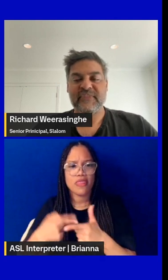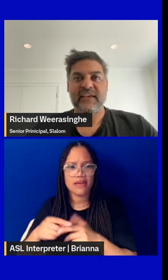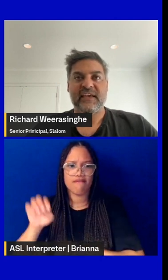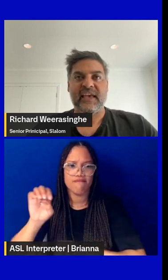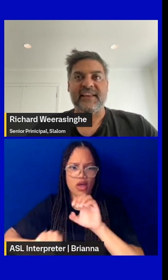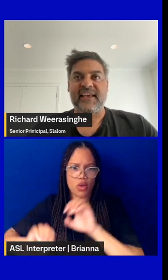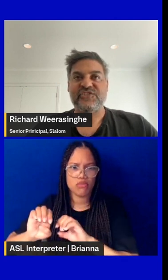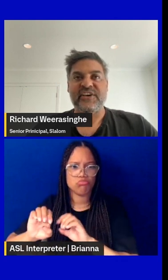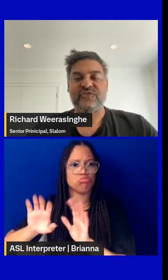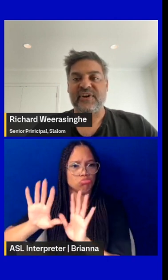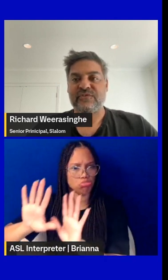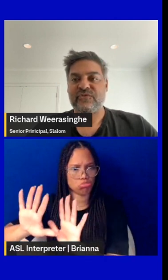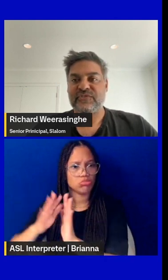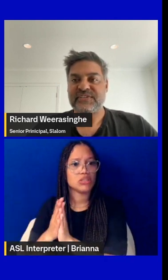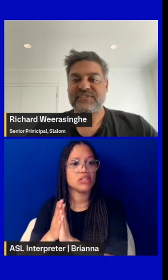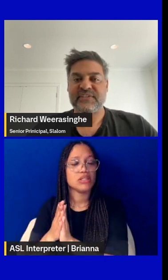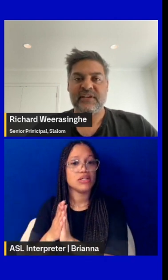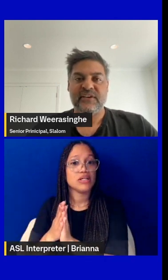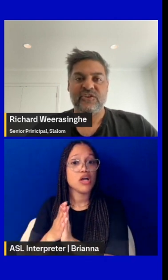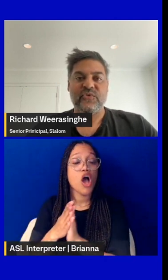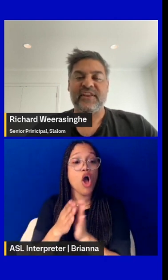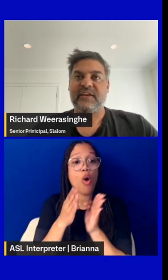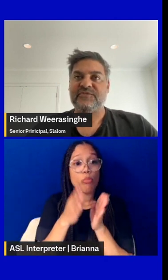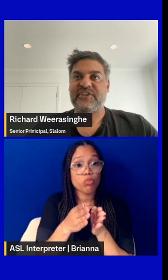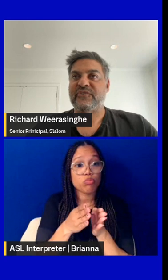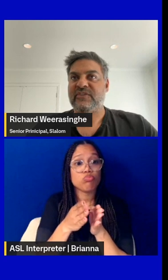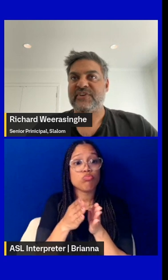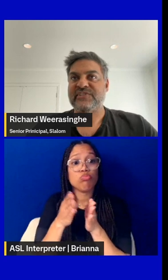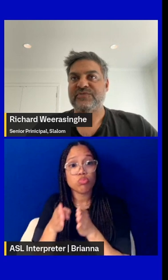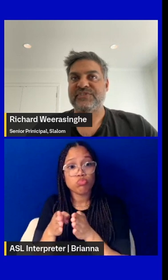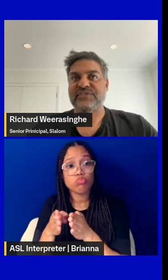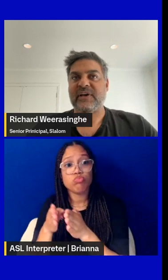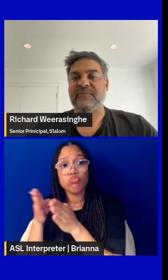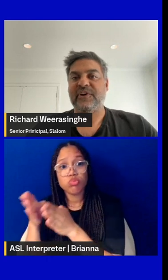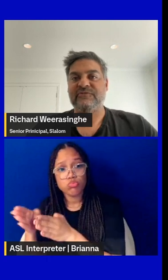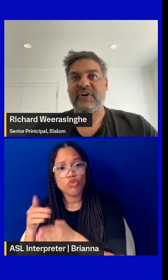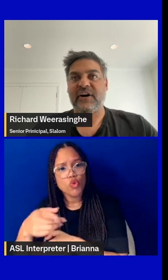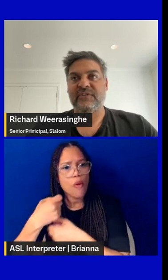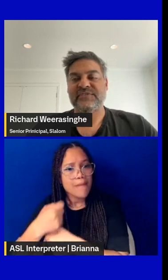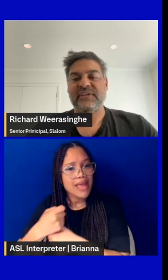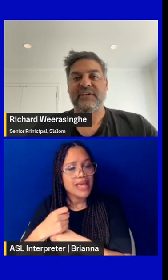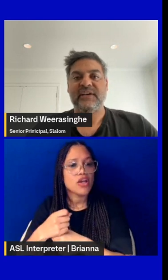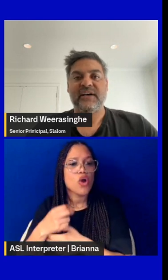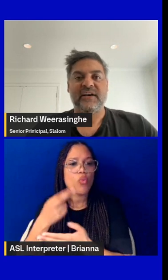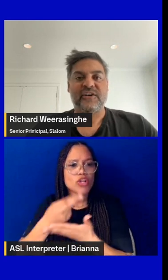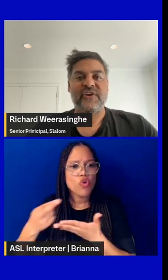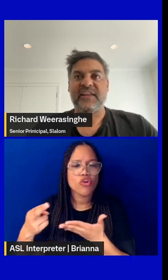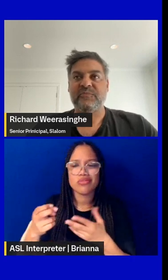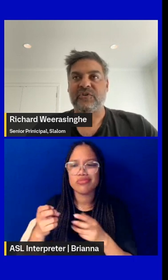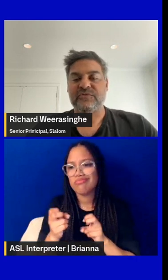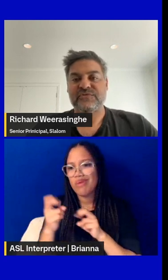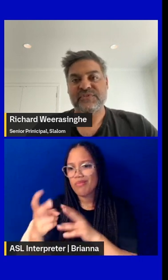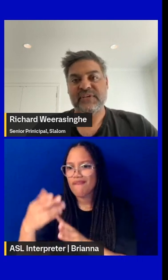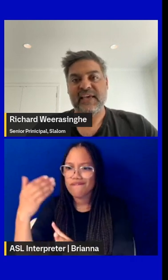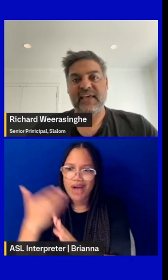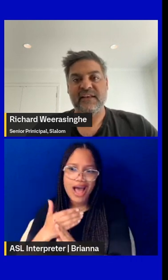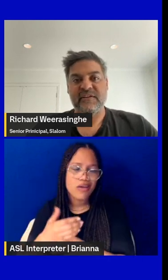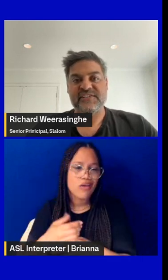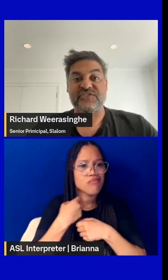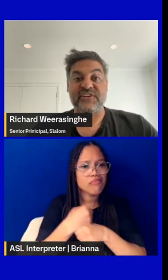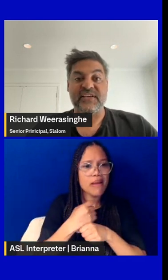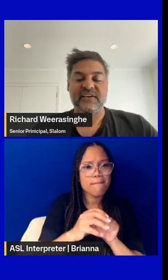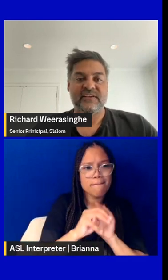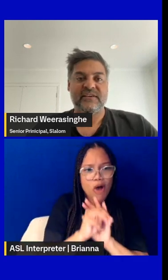platform. And as you iterate through this, you end up generating resources, uploading files, creating models,